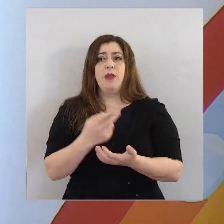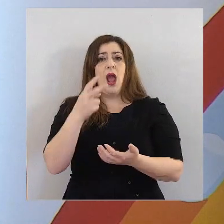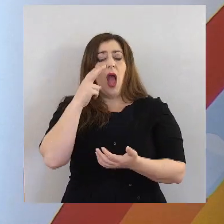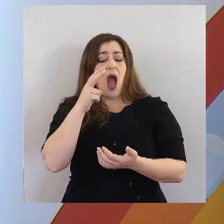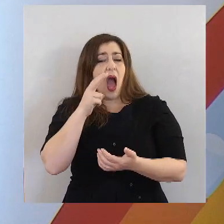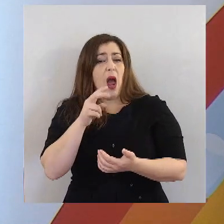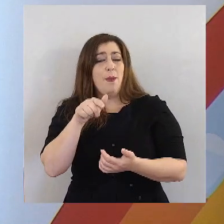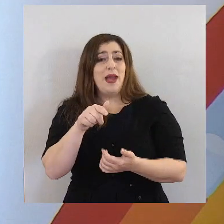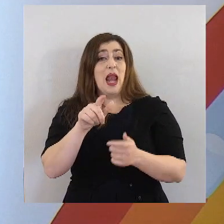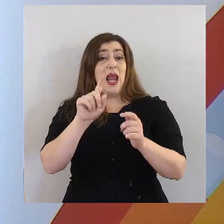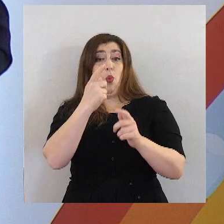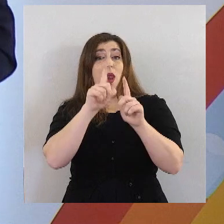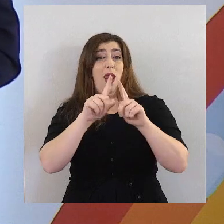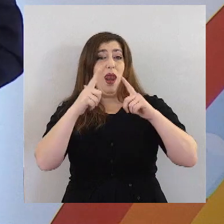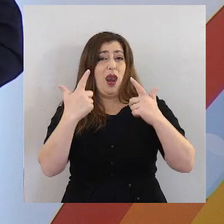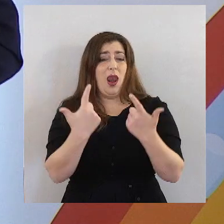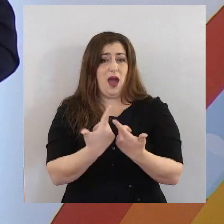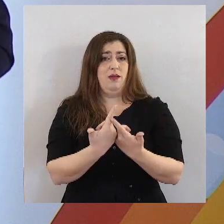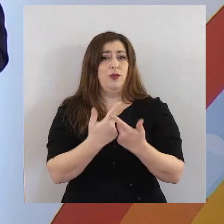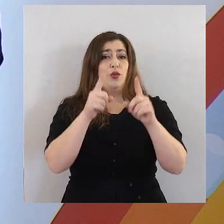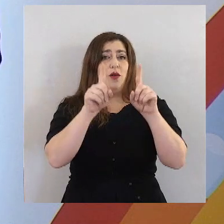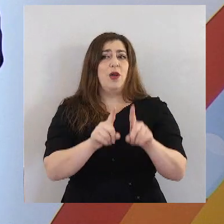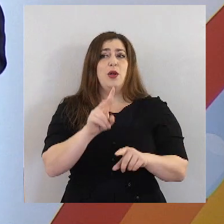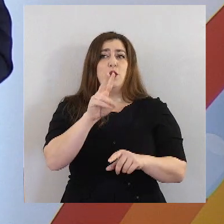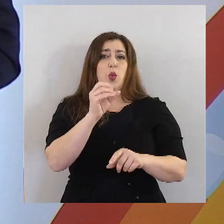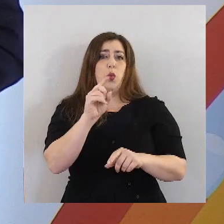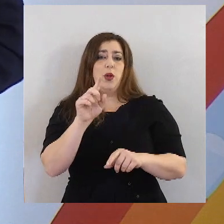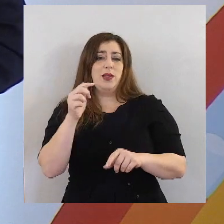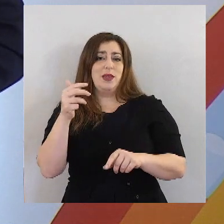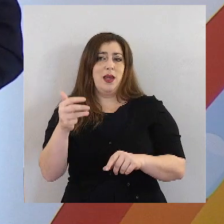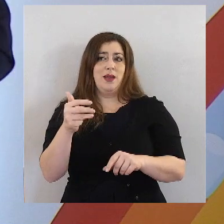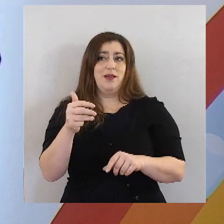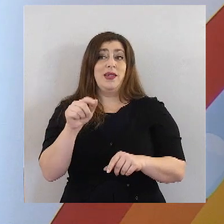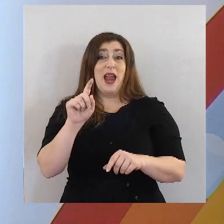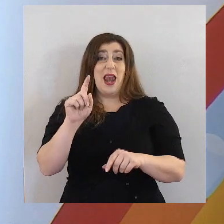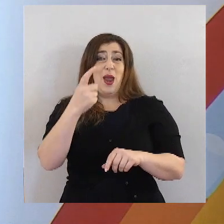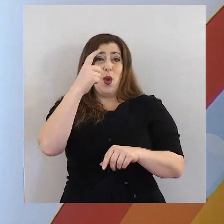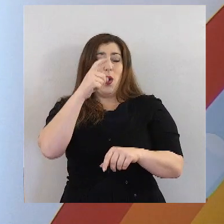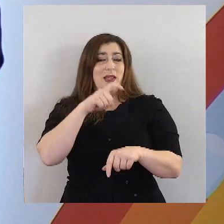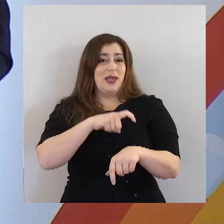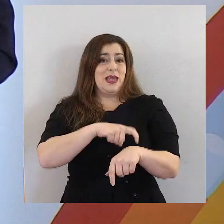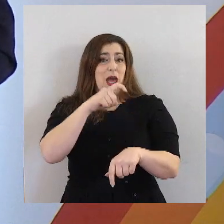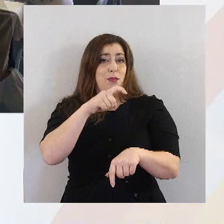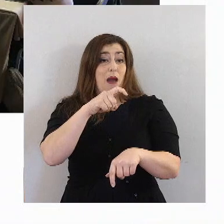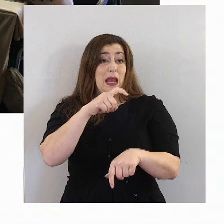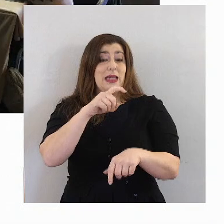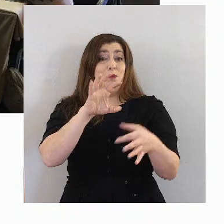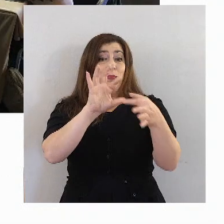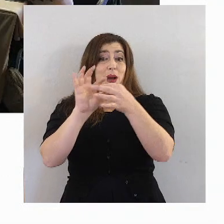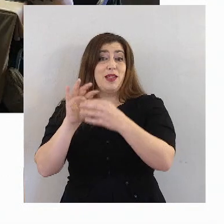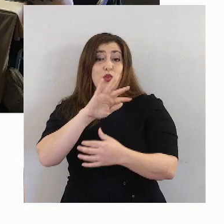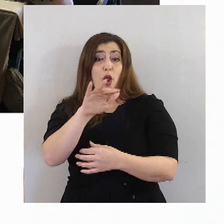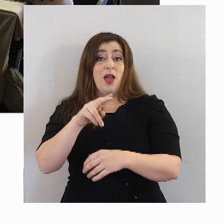November 2019, which was the one time, actually, in which all partners were actually able to come together